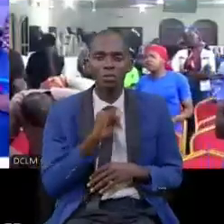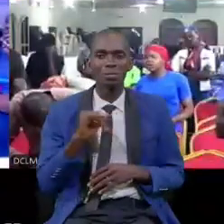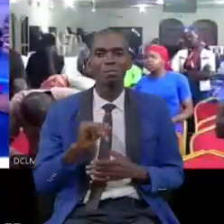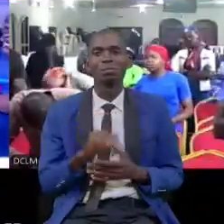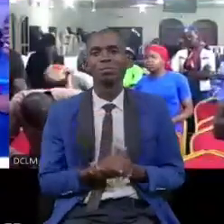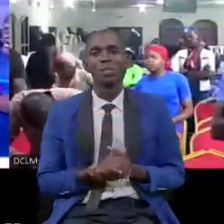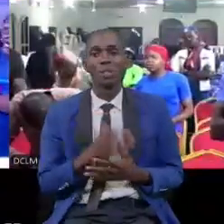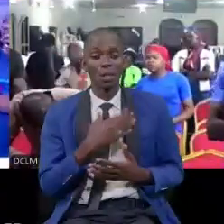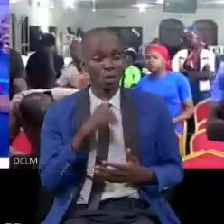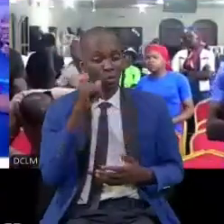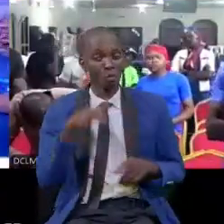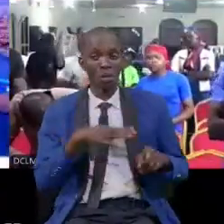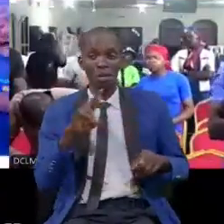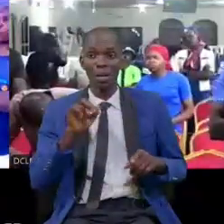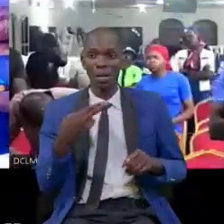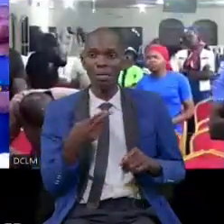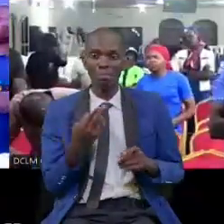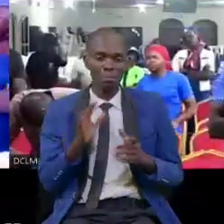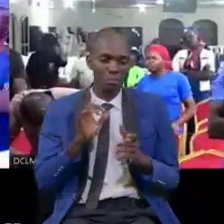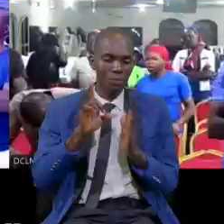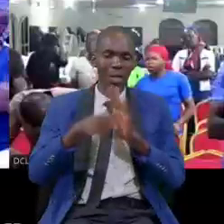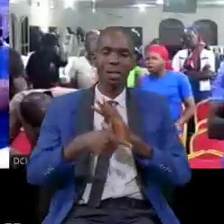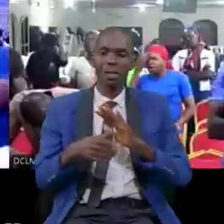and even got married.